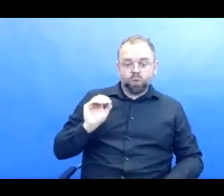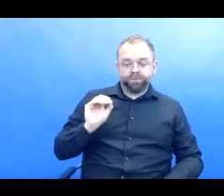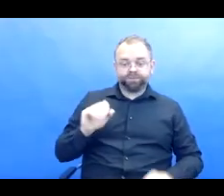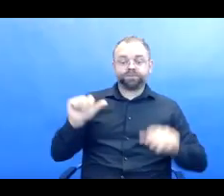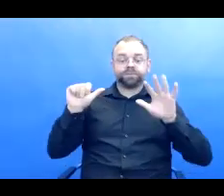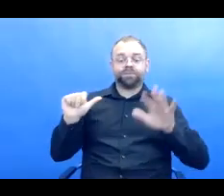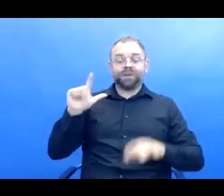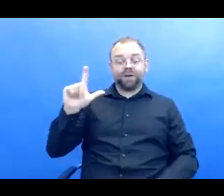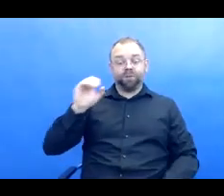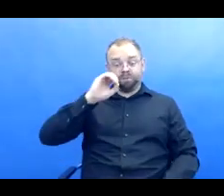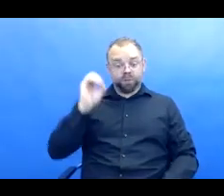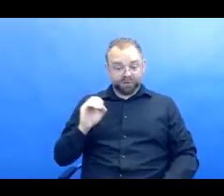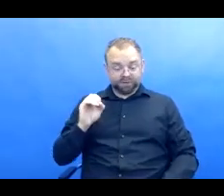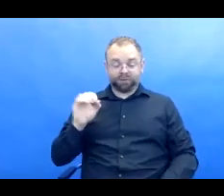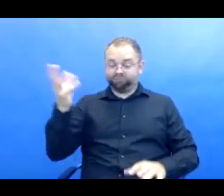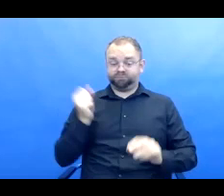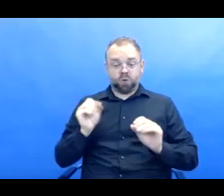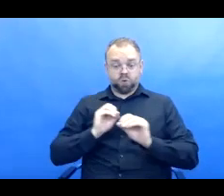accessing the benefit. Next slide, please.